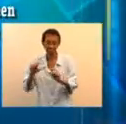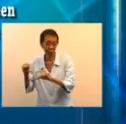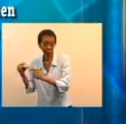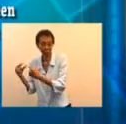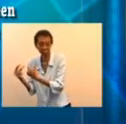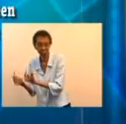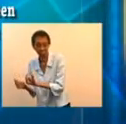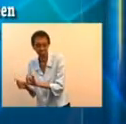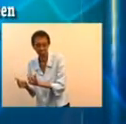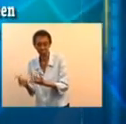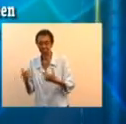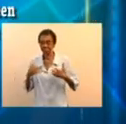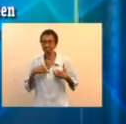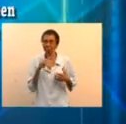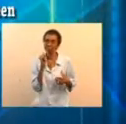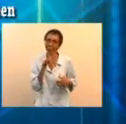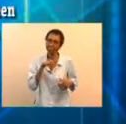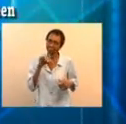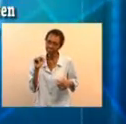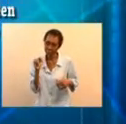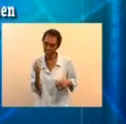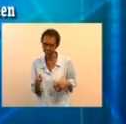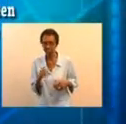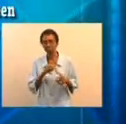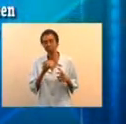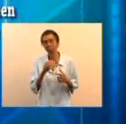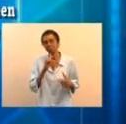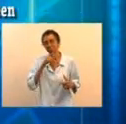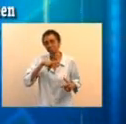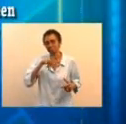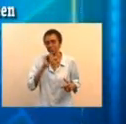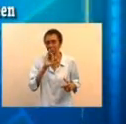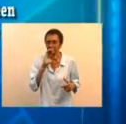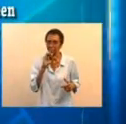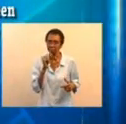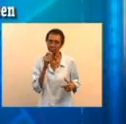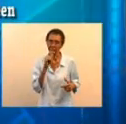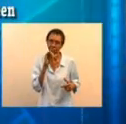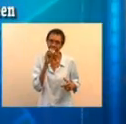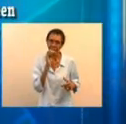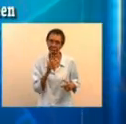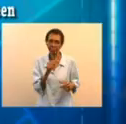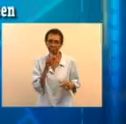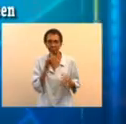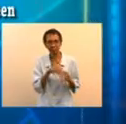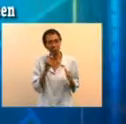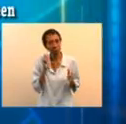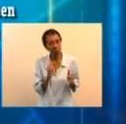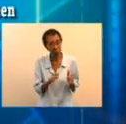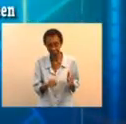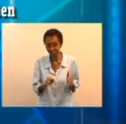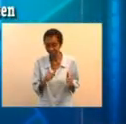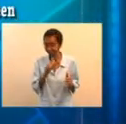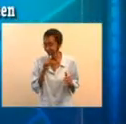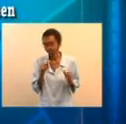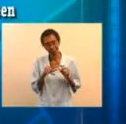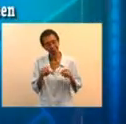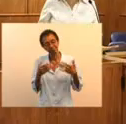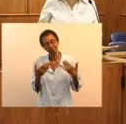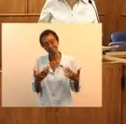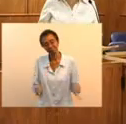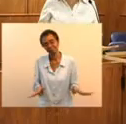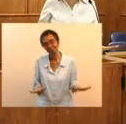or application must have been commenced by one of the parties, and that matter must not have ended.